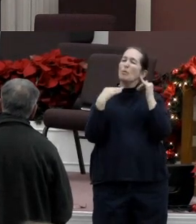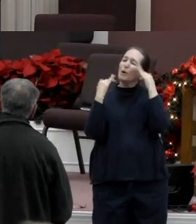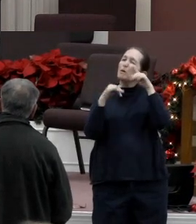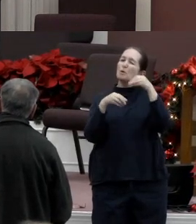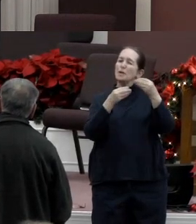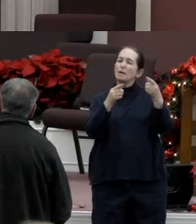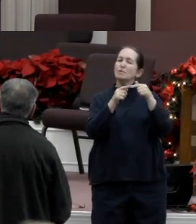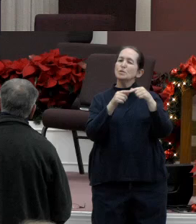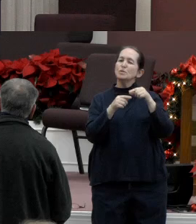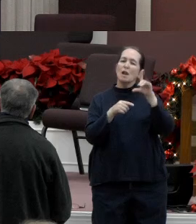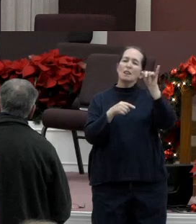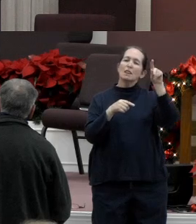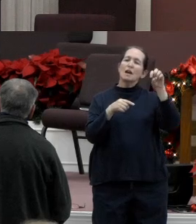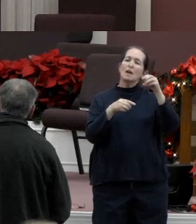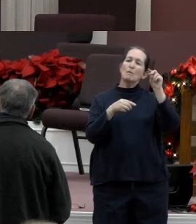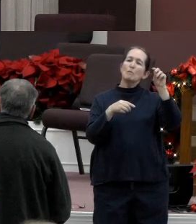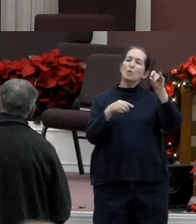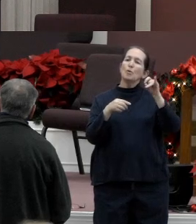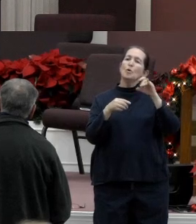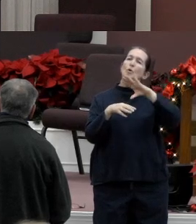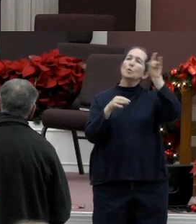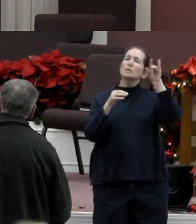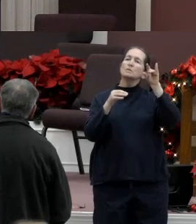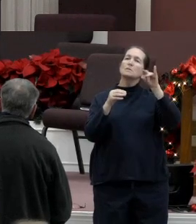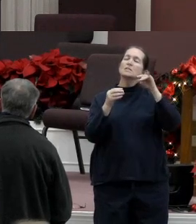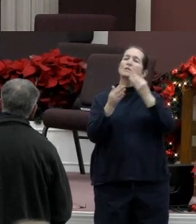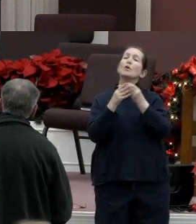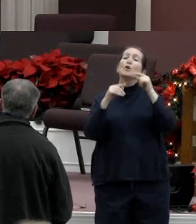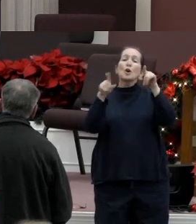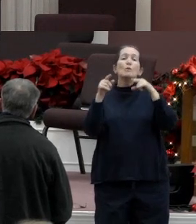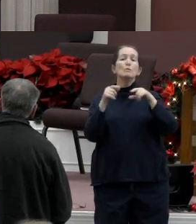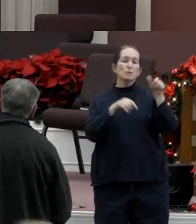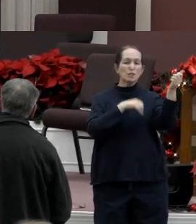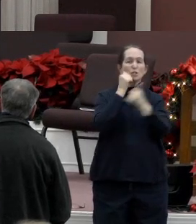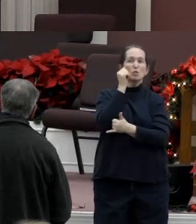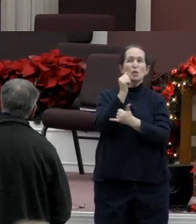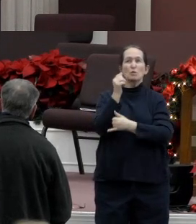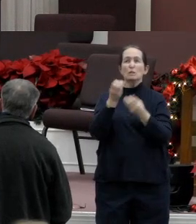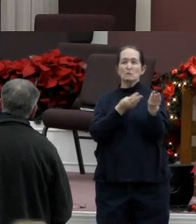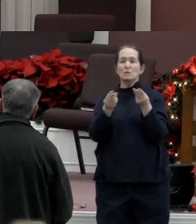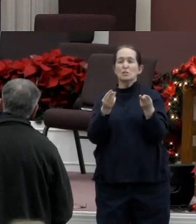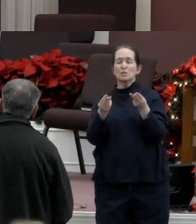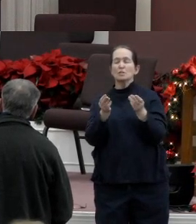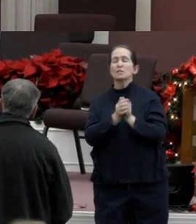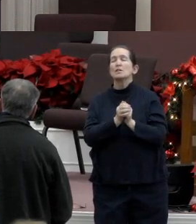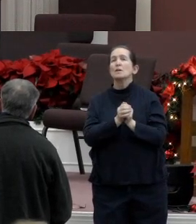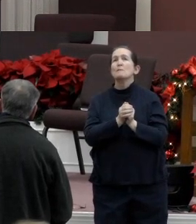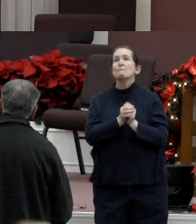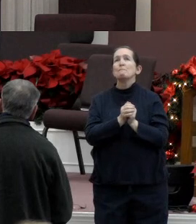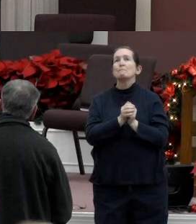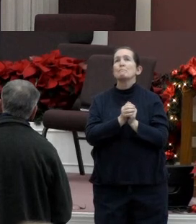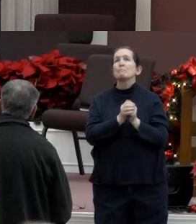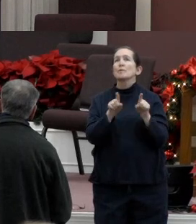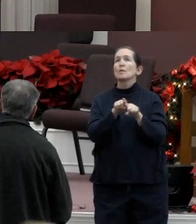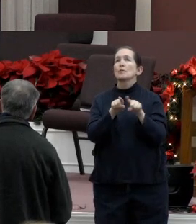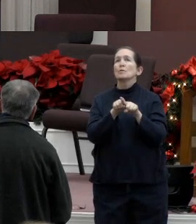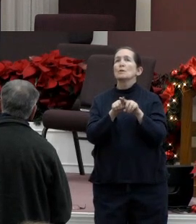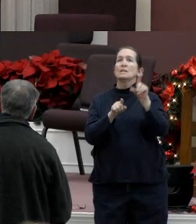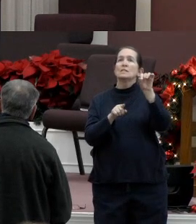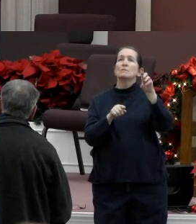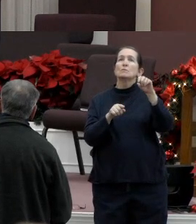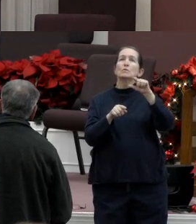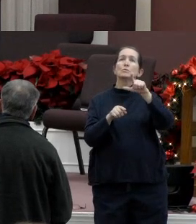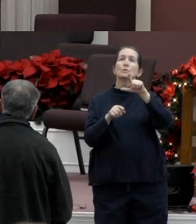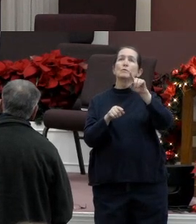offering. That goes, 100% of it goes to foreign missions, so I hope you'll be a part of giving towards that. Also, December 24th, Christmas